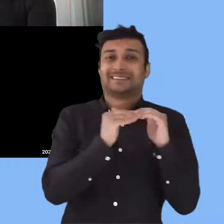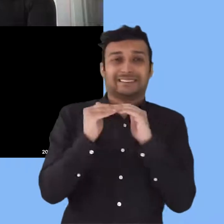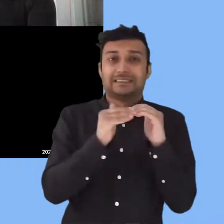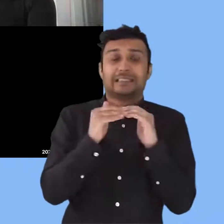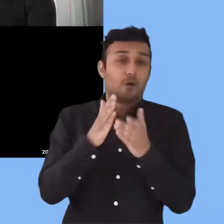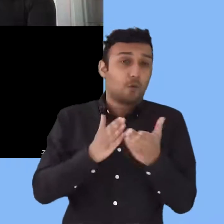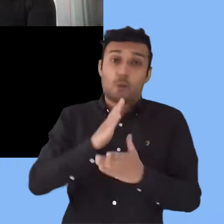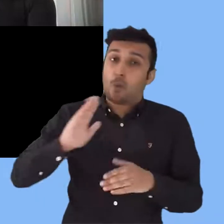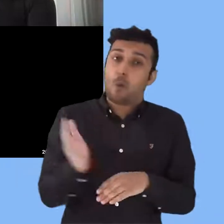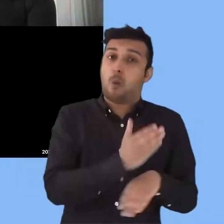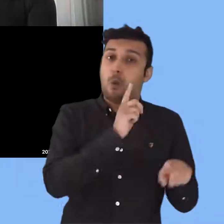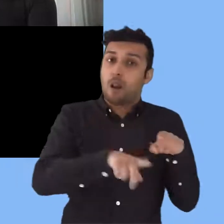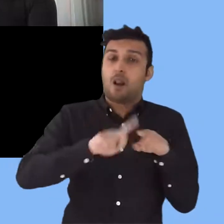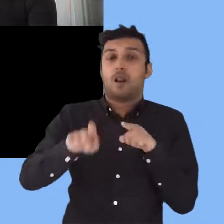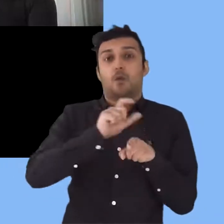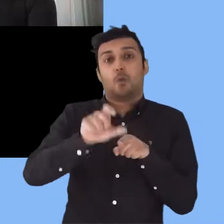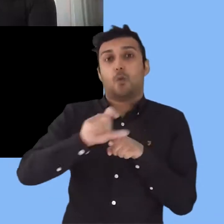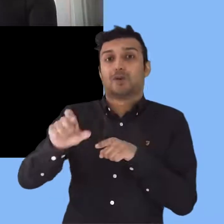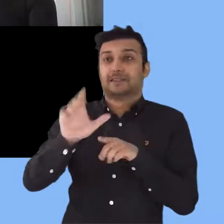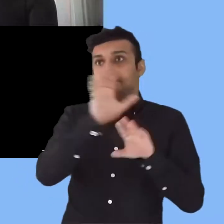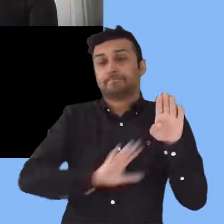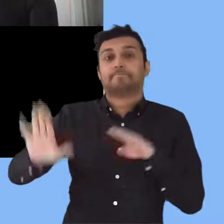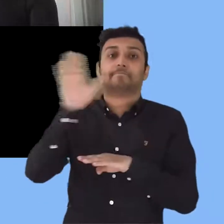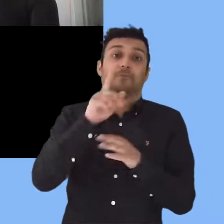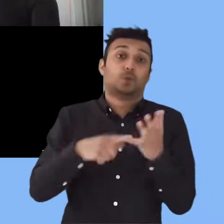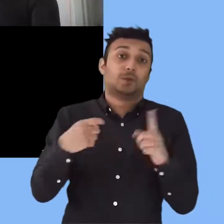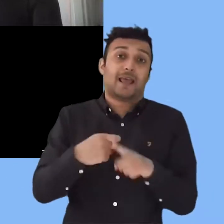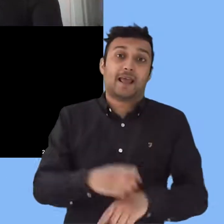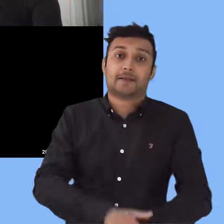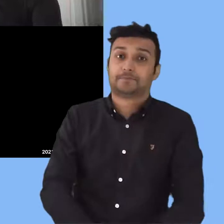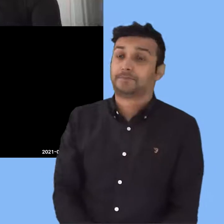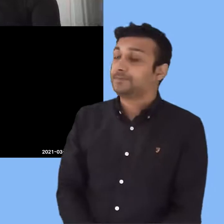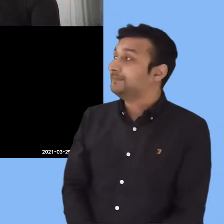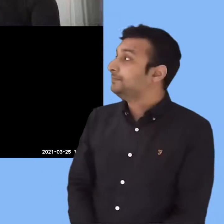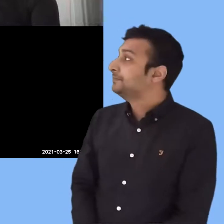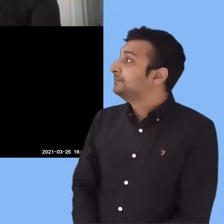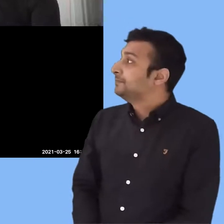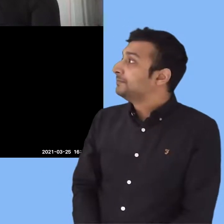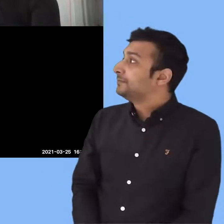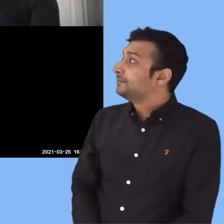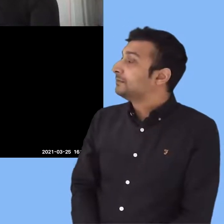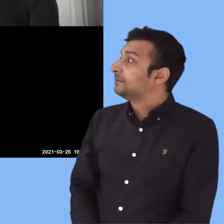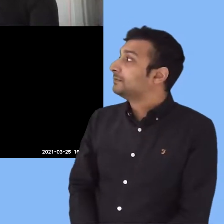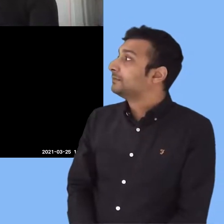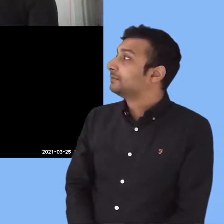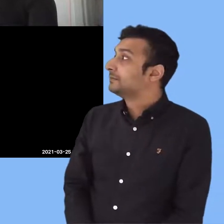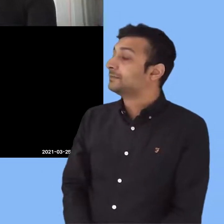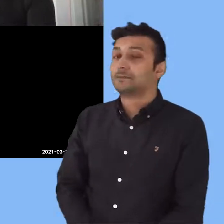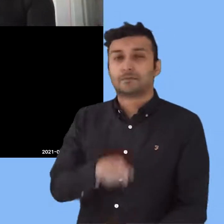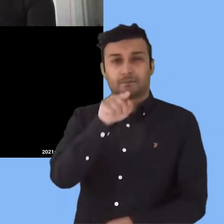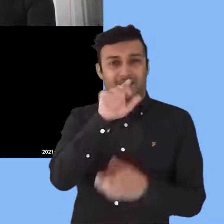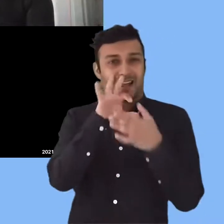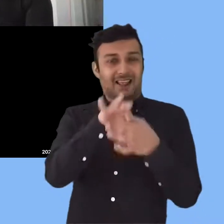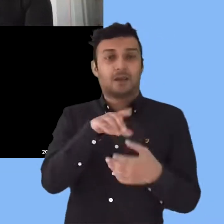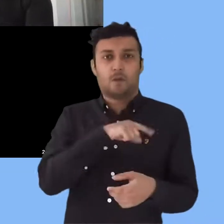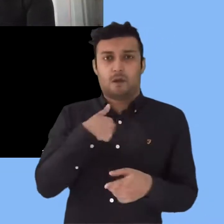courses within the UK. Yeah. Just quickly following on from that, Shaddai, because I've noticed obviously there's been a surge of